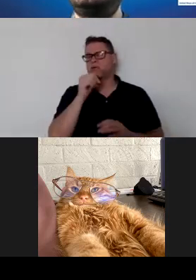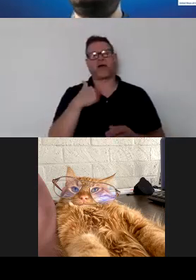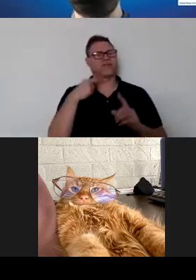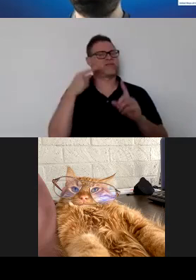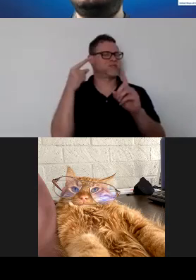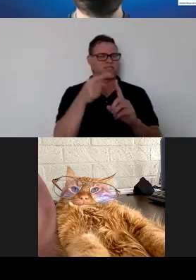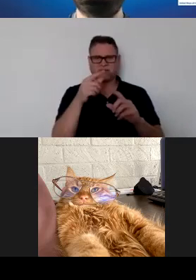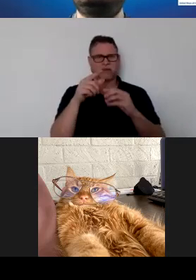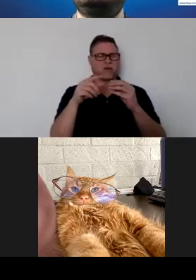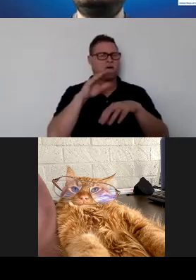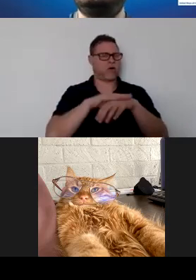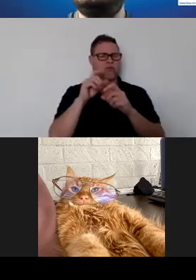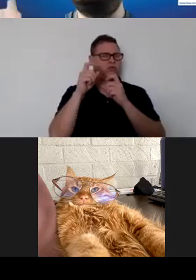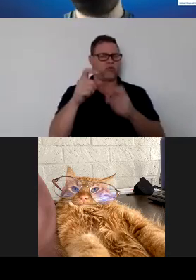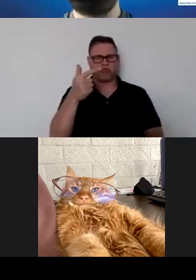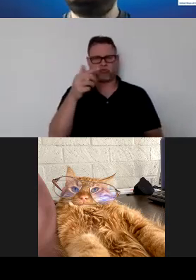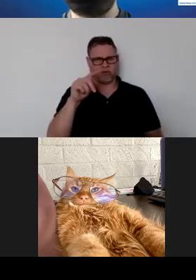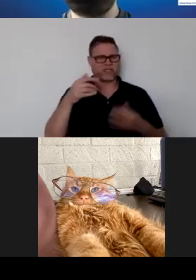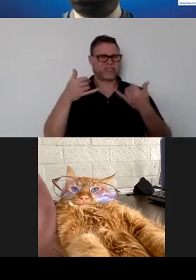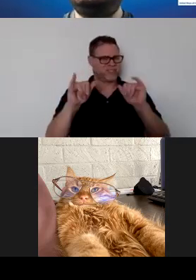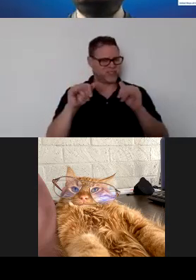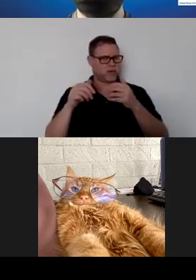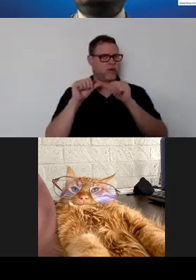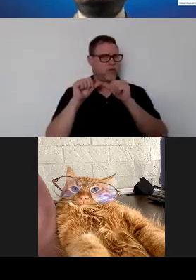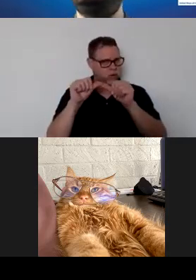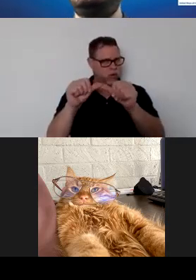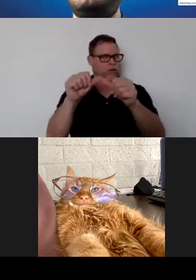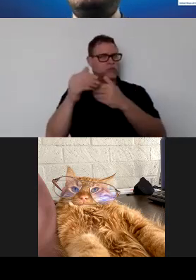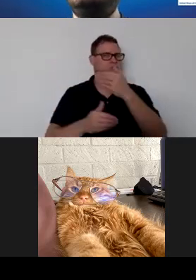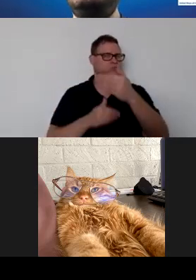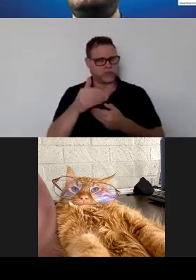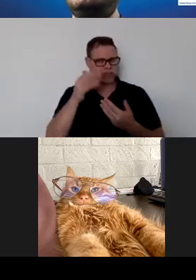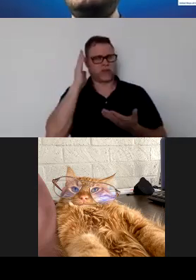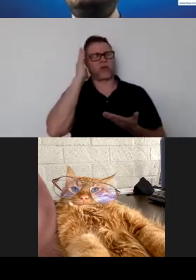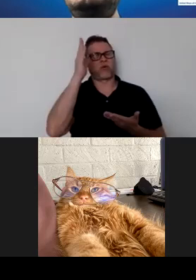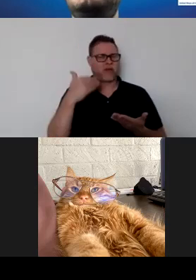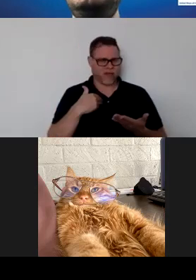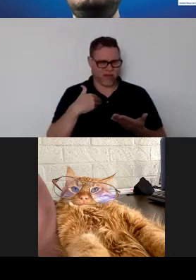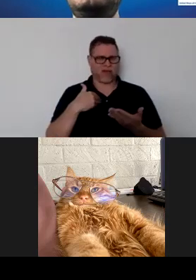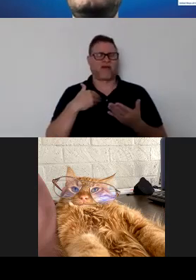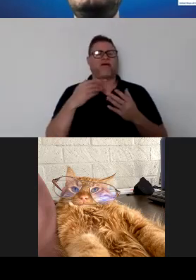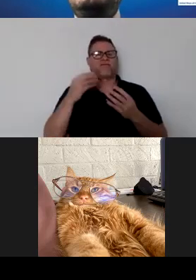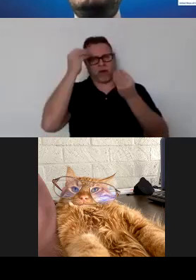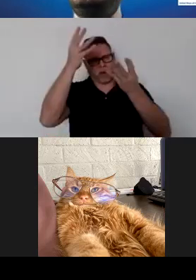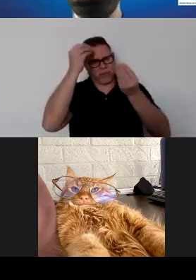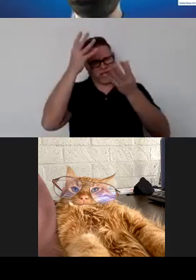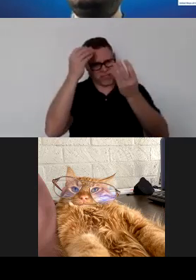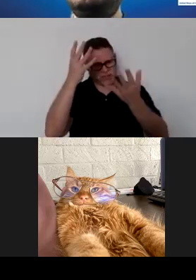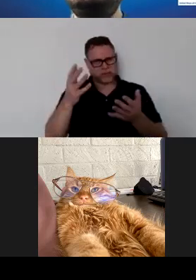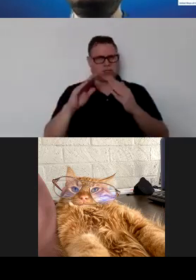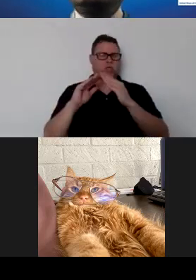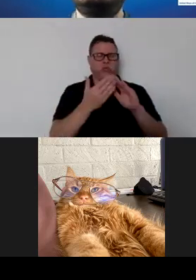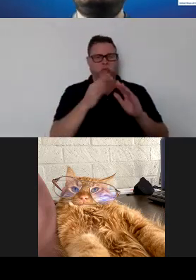on the grant, again, because it's still an ongoing process, but they will have all kind of major updates in terms of their